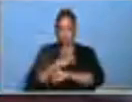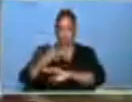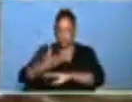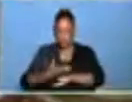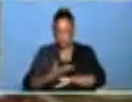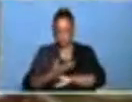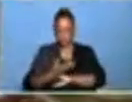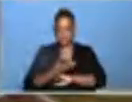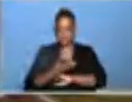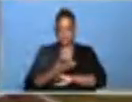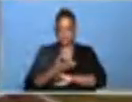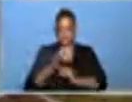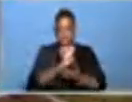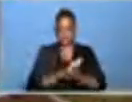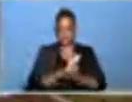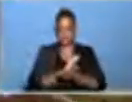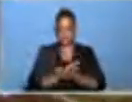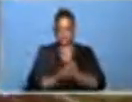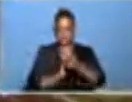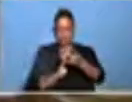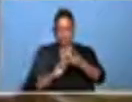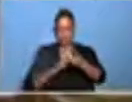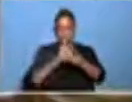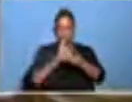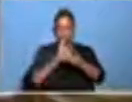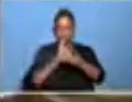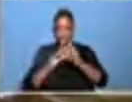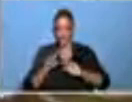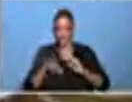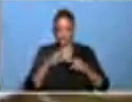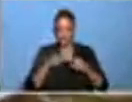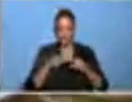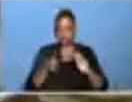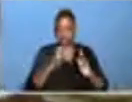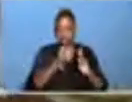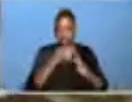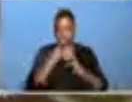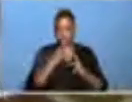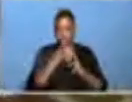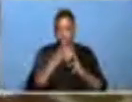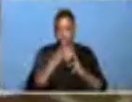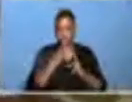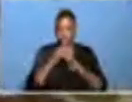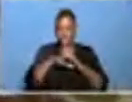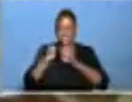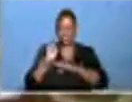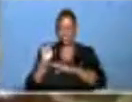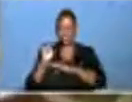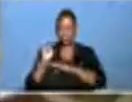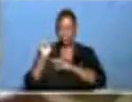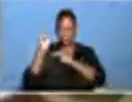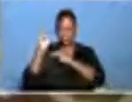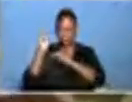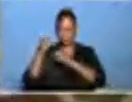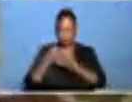legislation. Where they talked about individuals who are incarcerated in New Providence, had 2 years service, had the